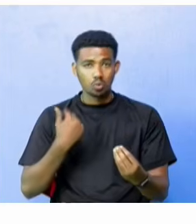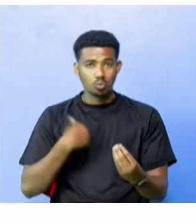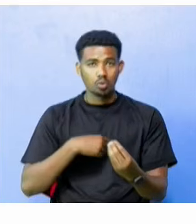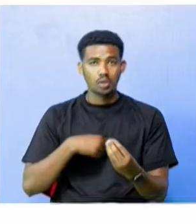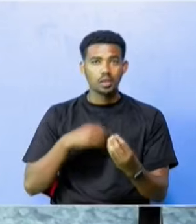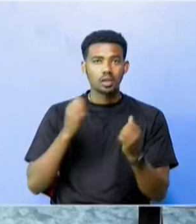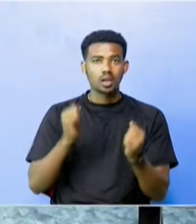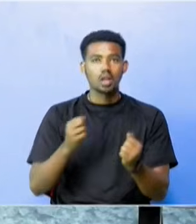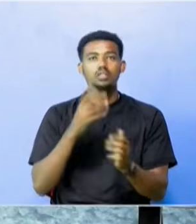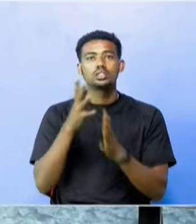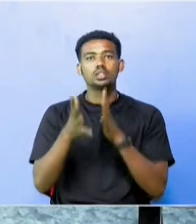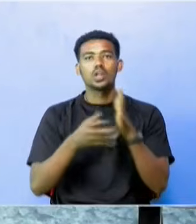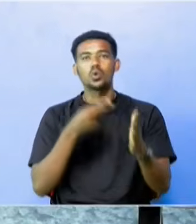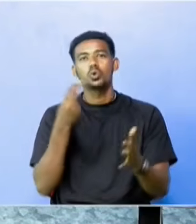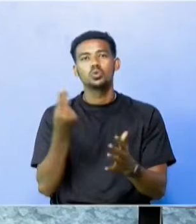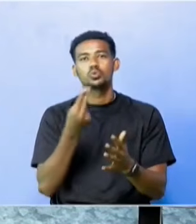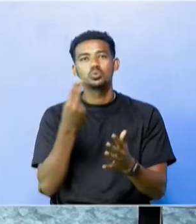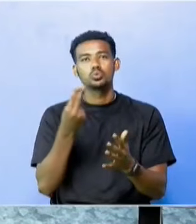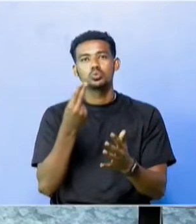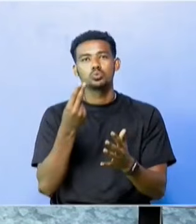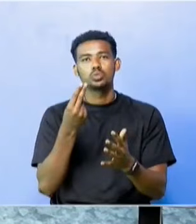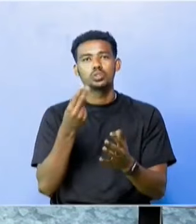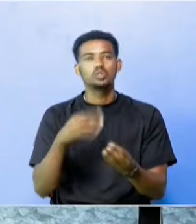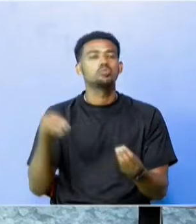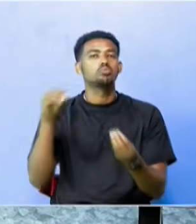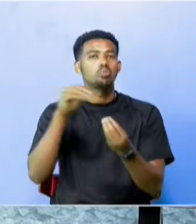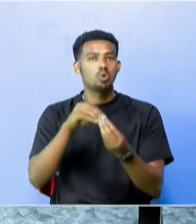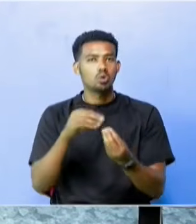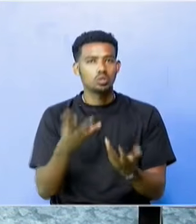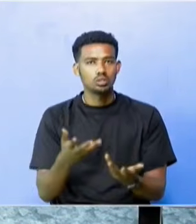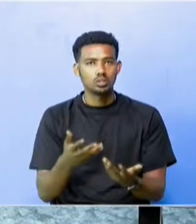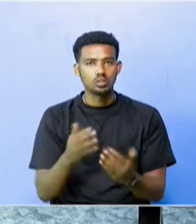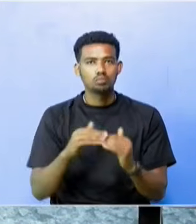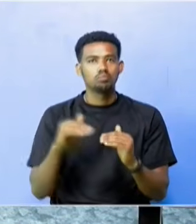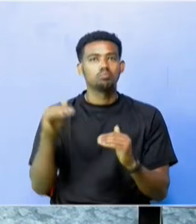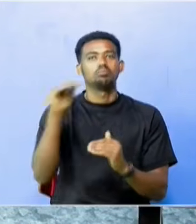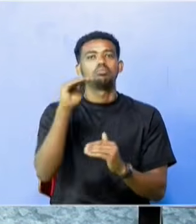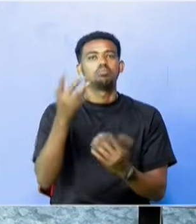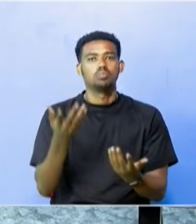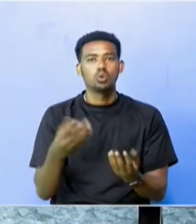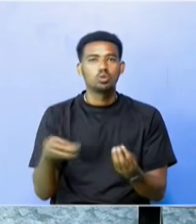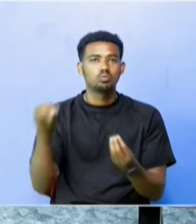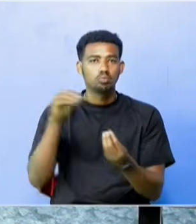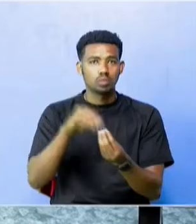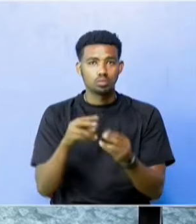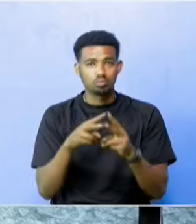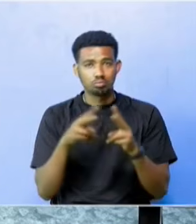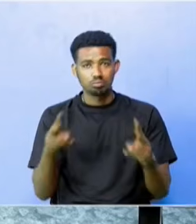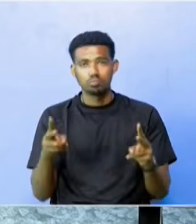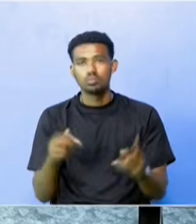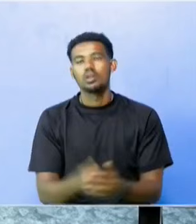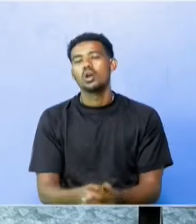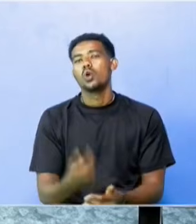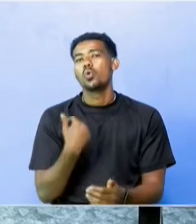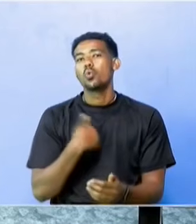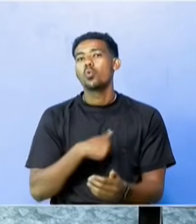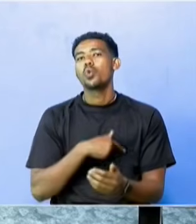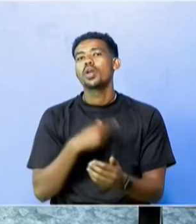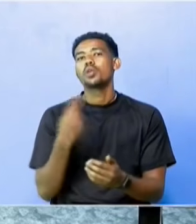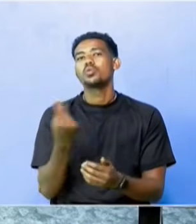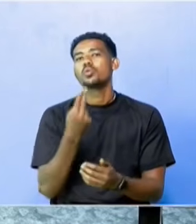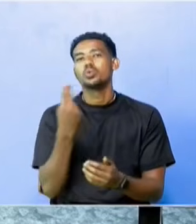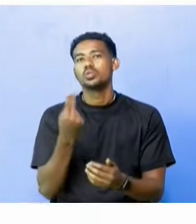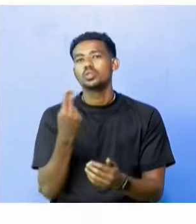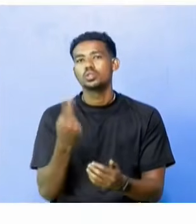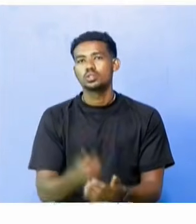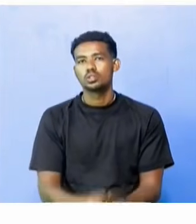and so on. How about in the case of superlative? We use, instead of more, we use what? Most. So